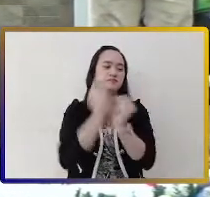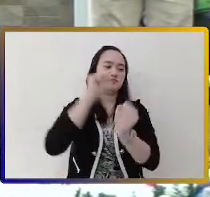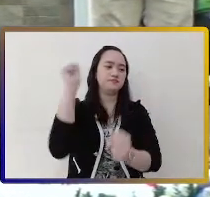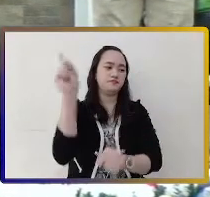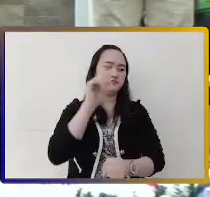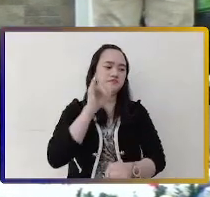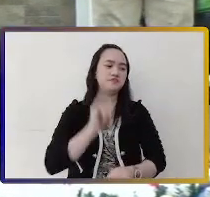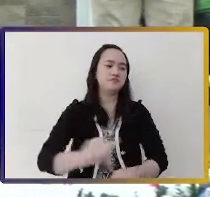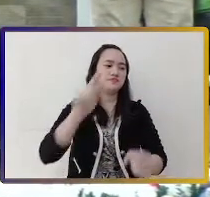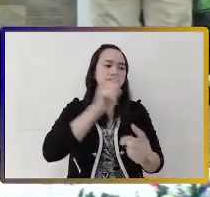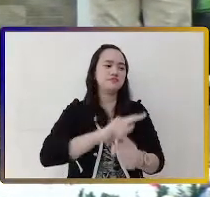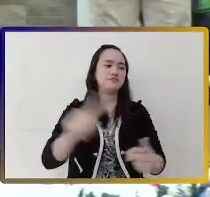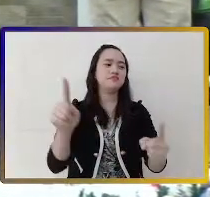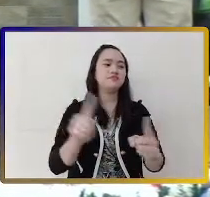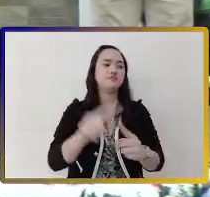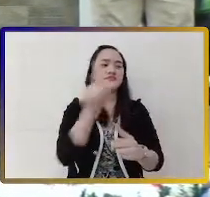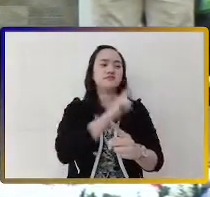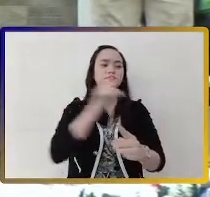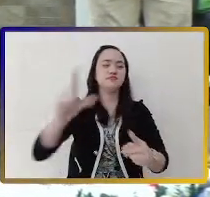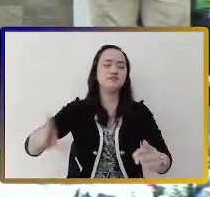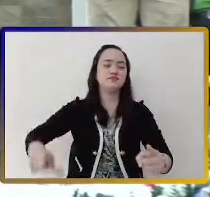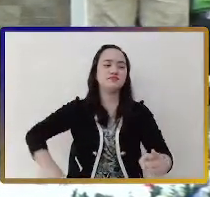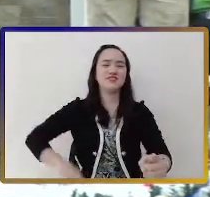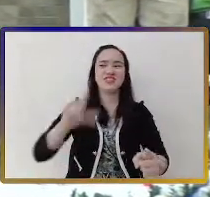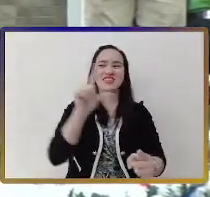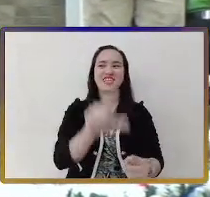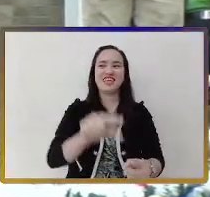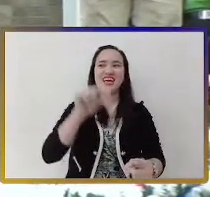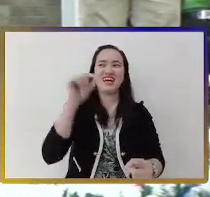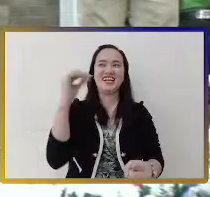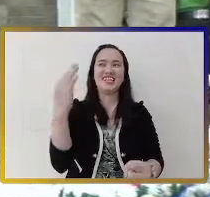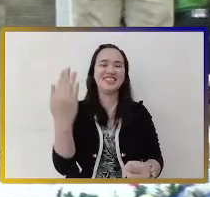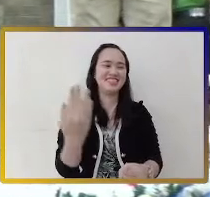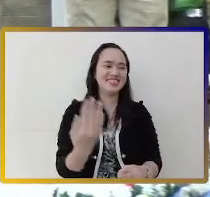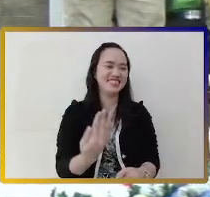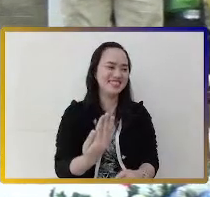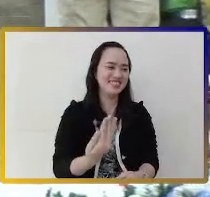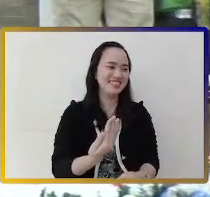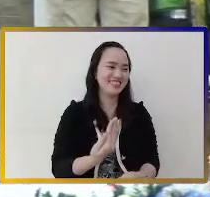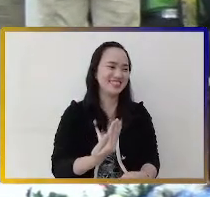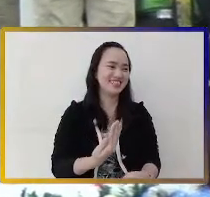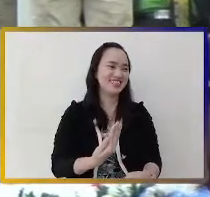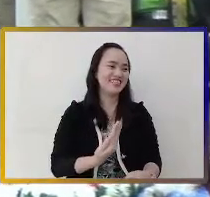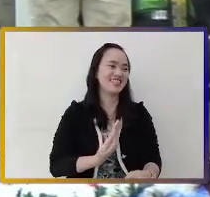was changed forever when the Lord found me.